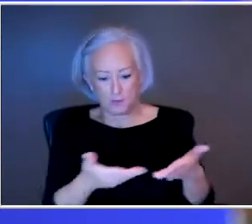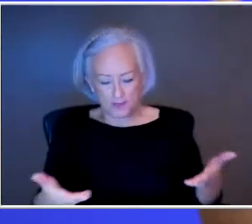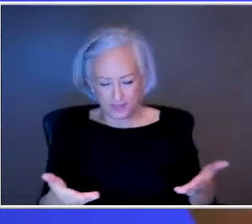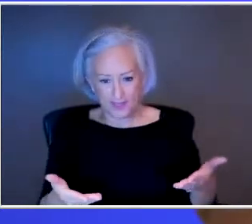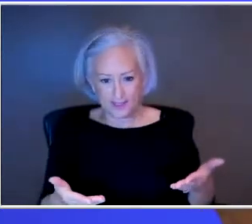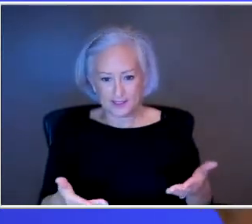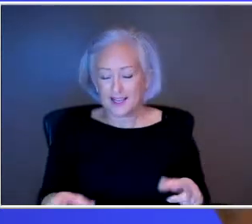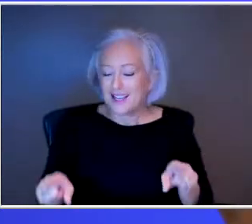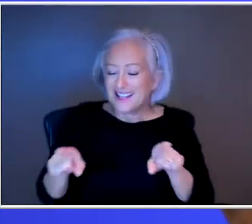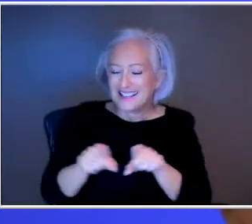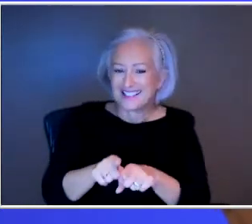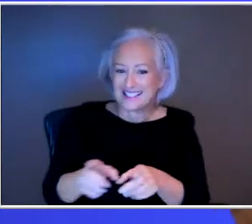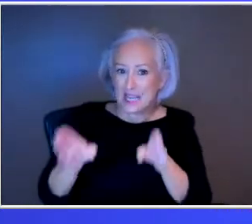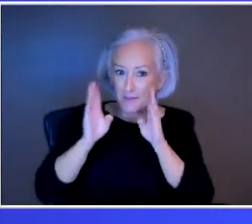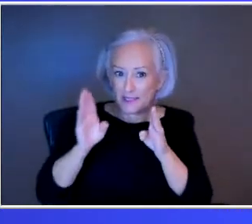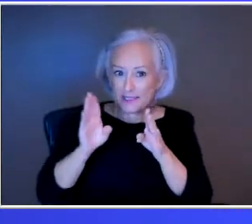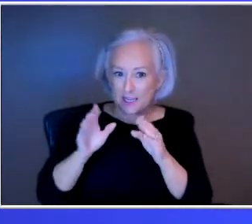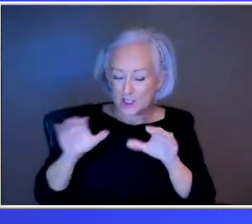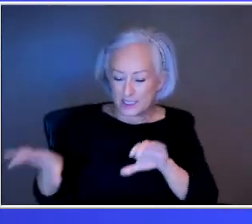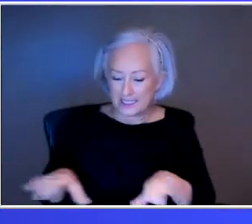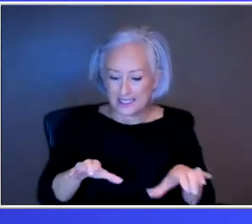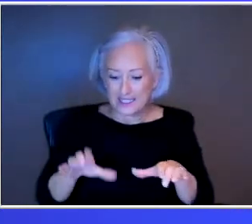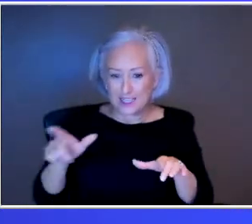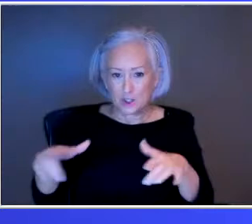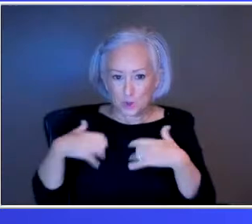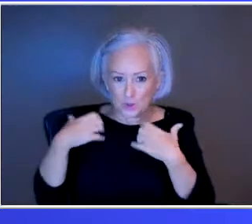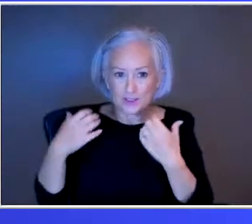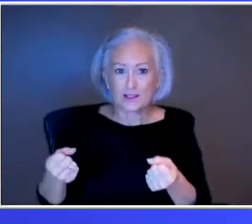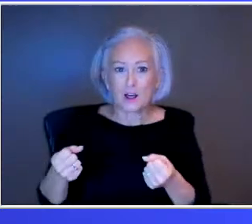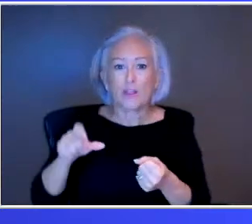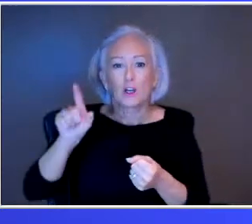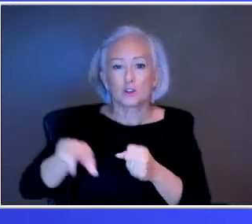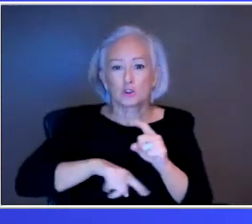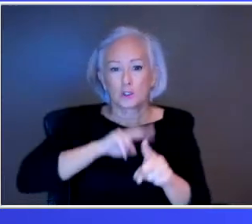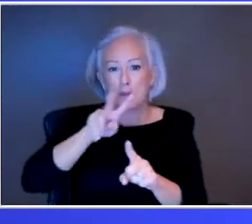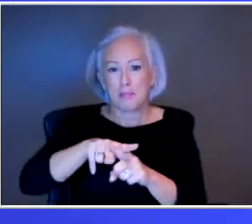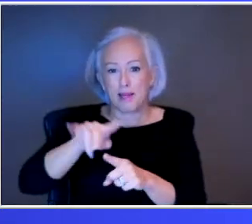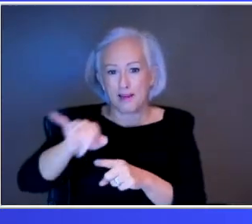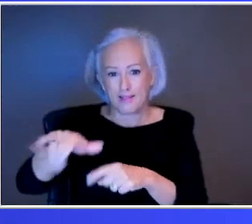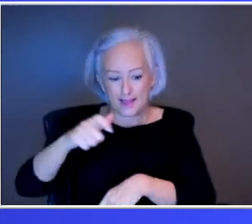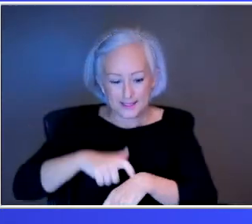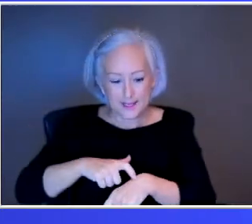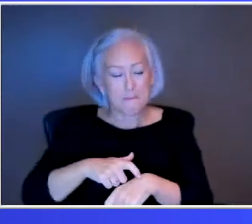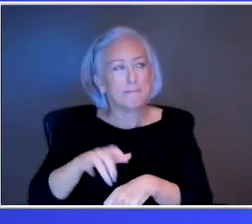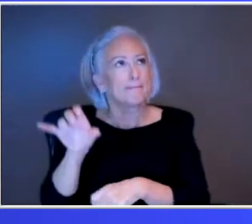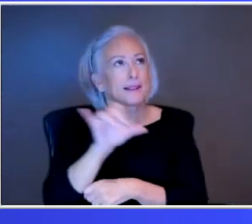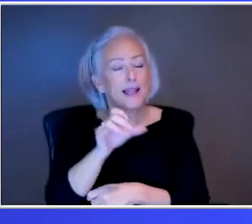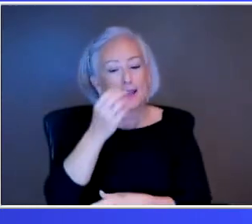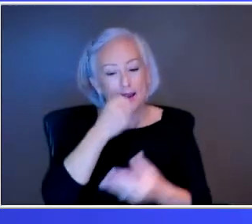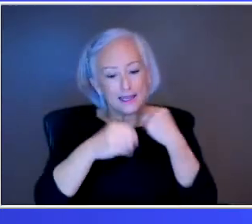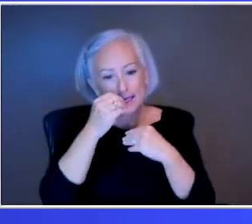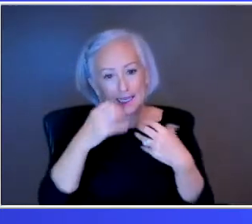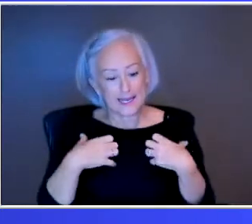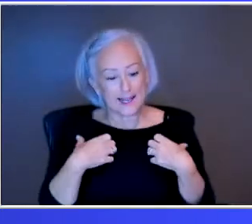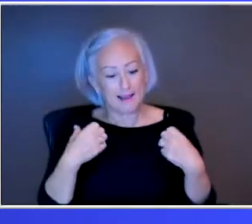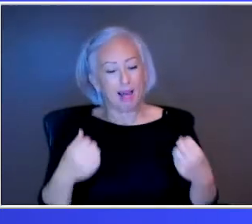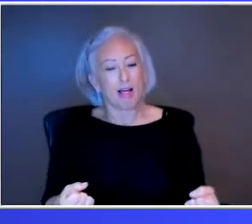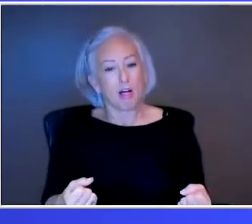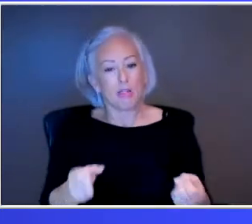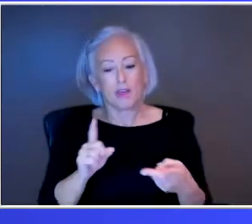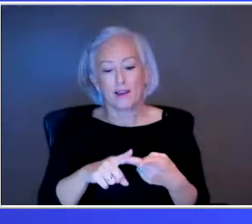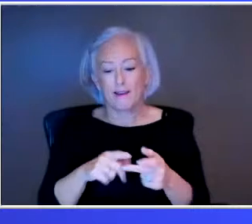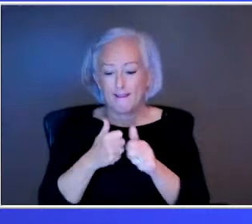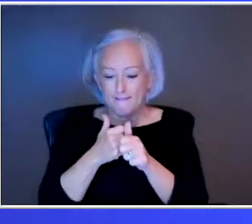health will need to be applied at those times, making sure that he's eating well and he's following the advice of his doctors to control